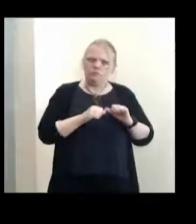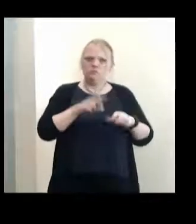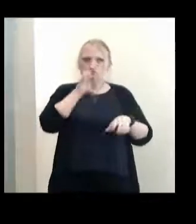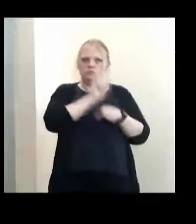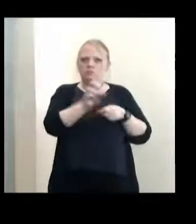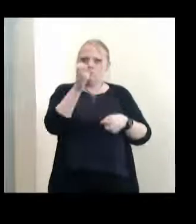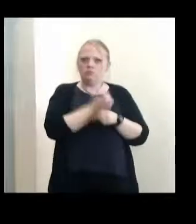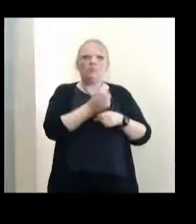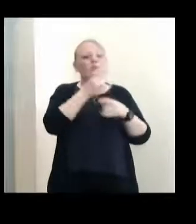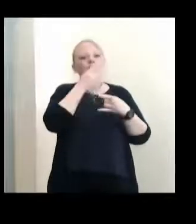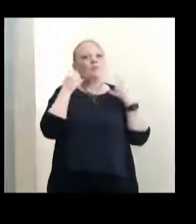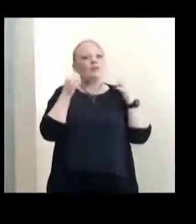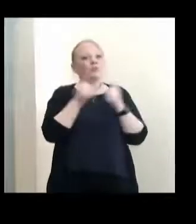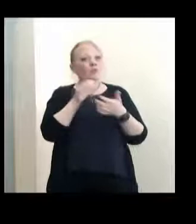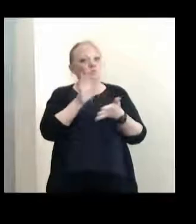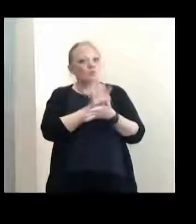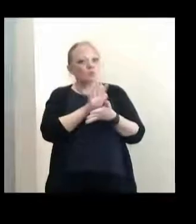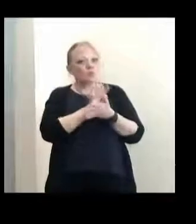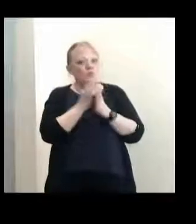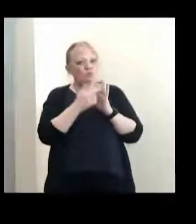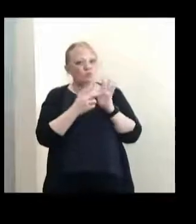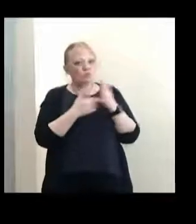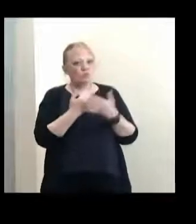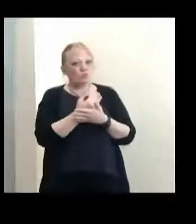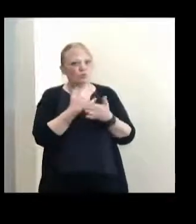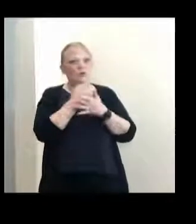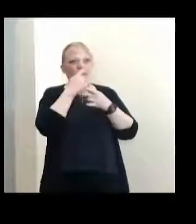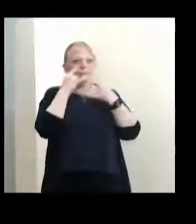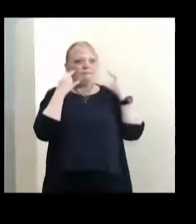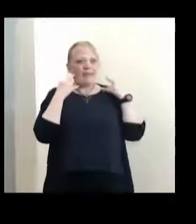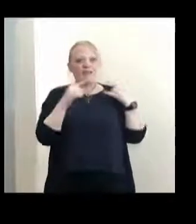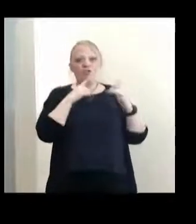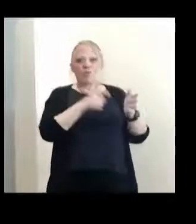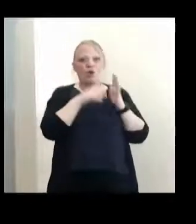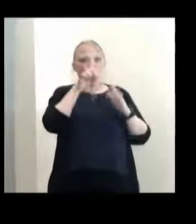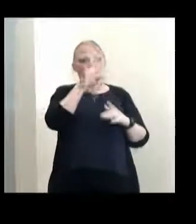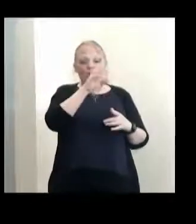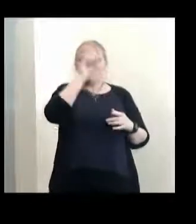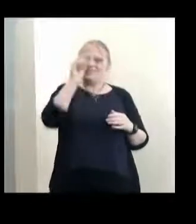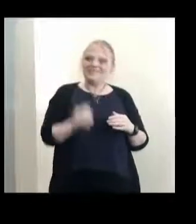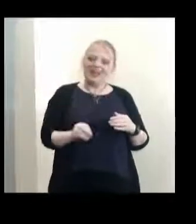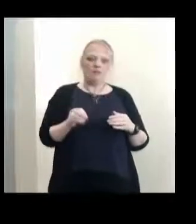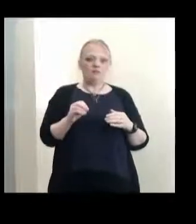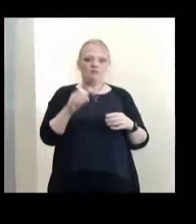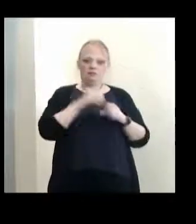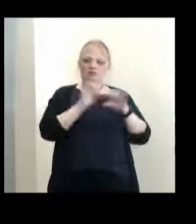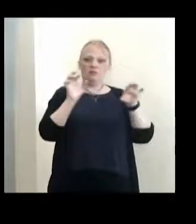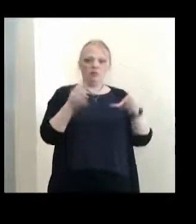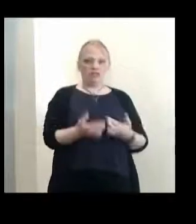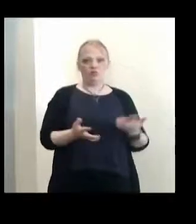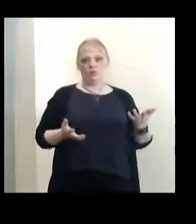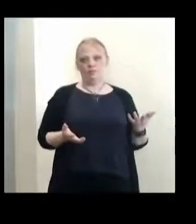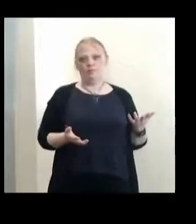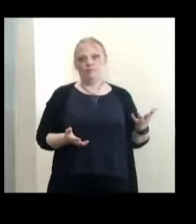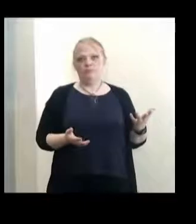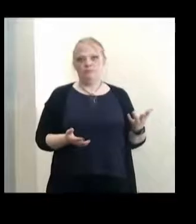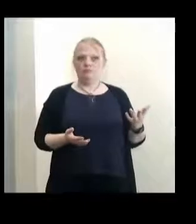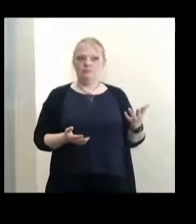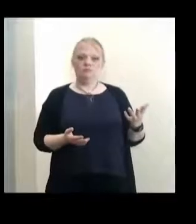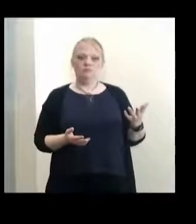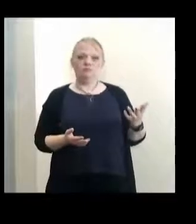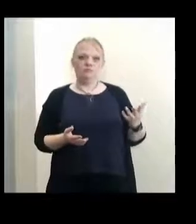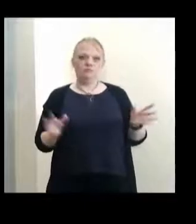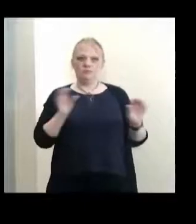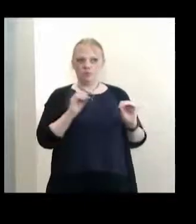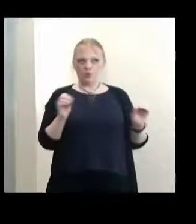school guidance, masks are going to be required 100% of the time in the classroom. So those are things there is no place